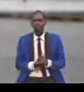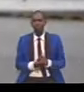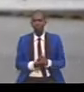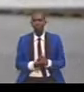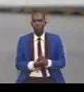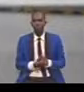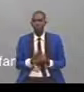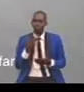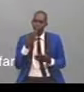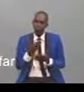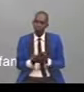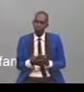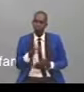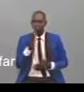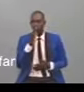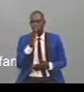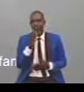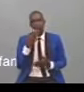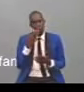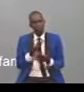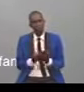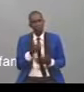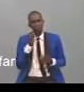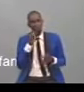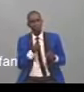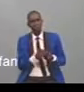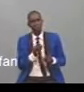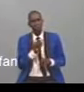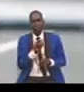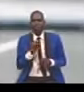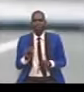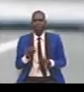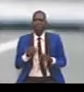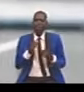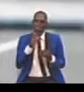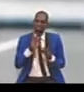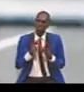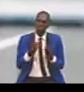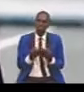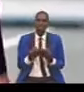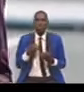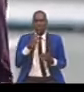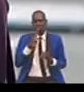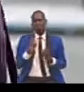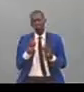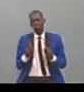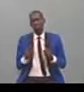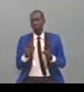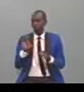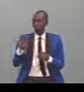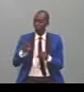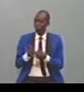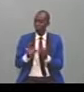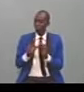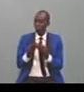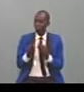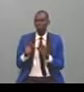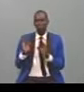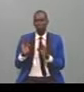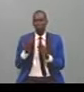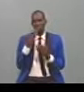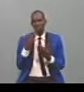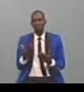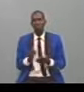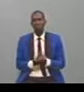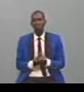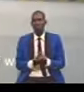Good afternoon, Ma. Good afternoon, Sister Anne. How are you and the family? We're well, thank you, Ma. And yours? Good, thank you. Good